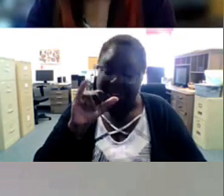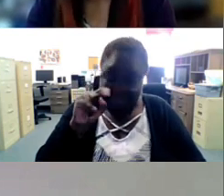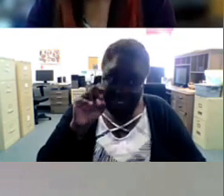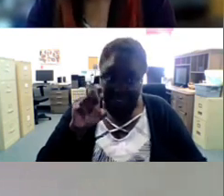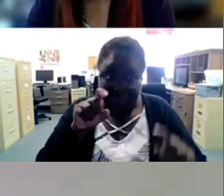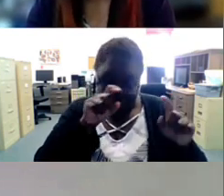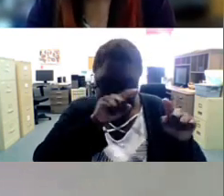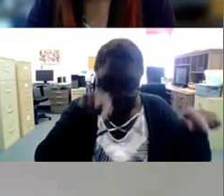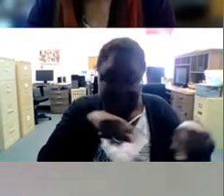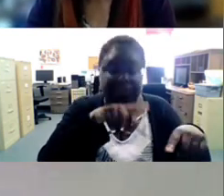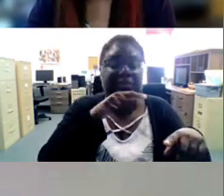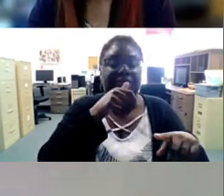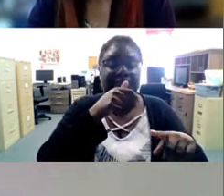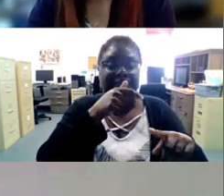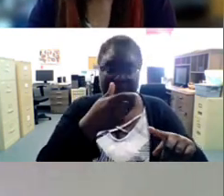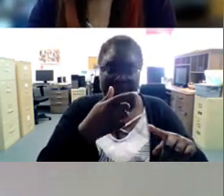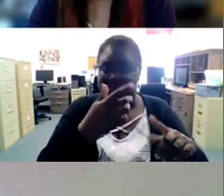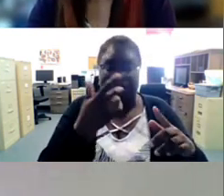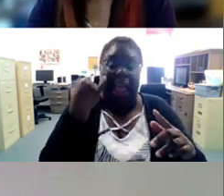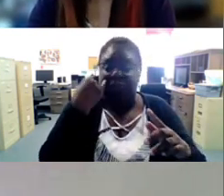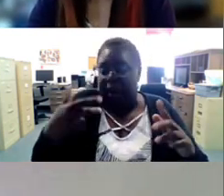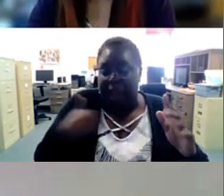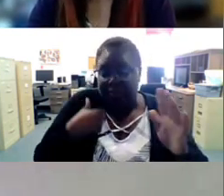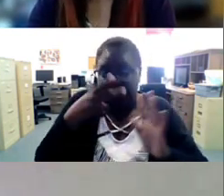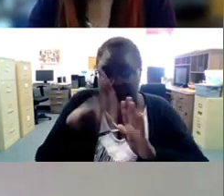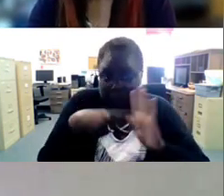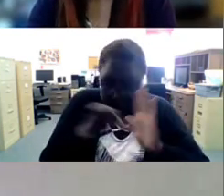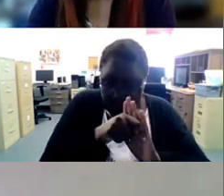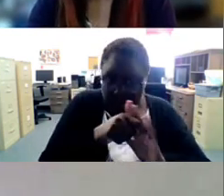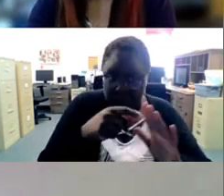the PAL website that you just showed us,